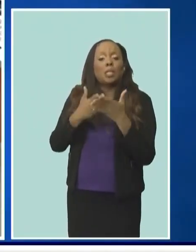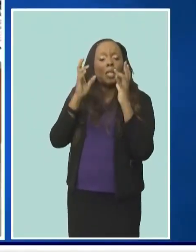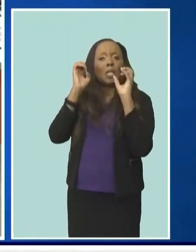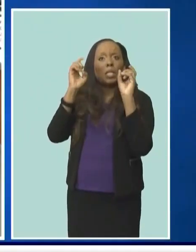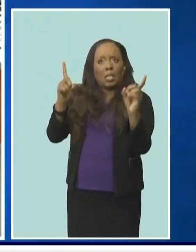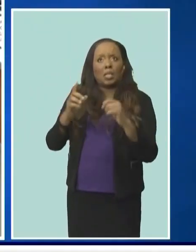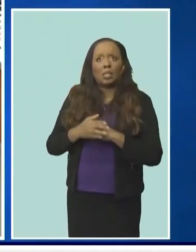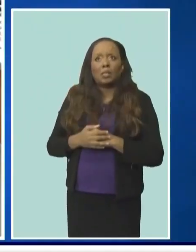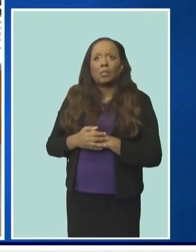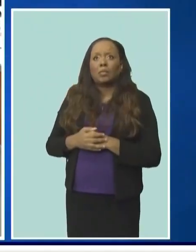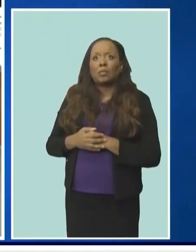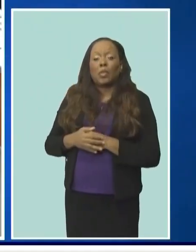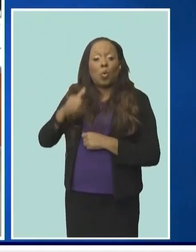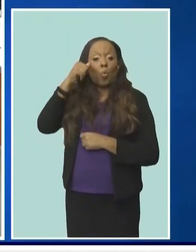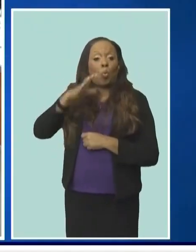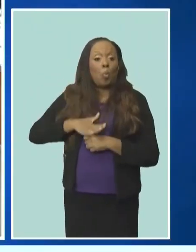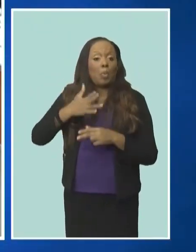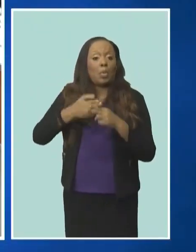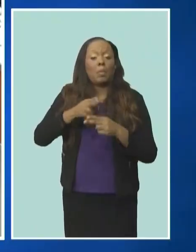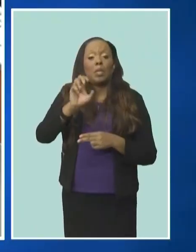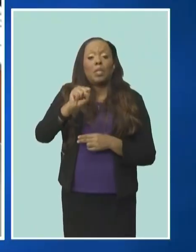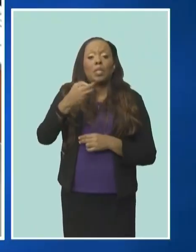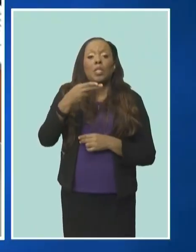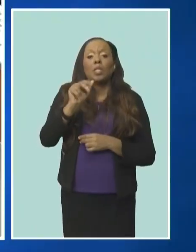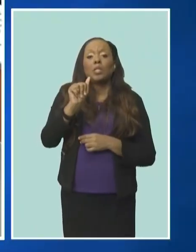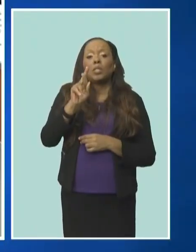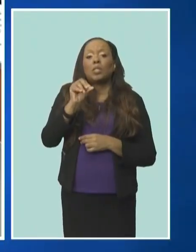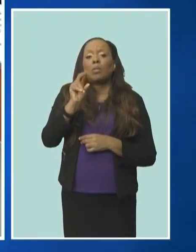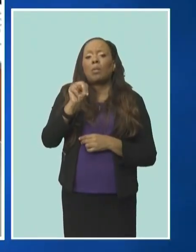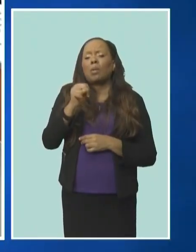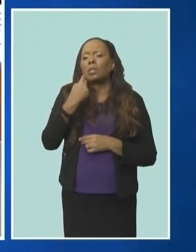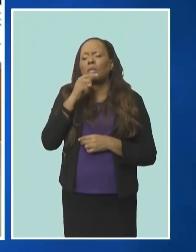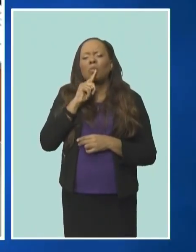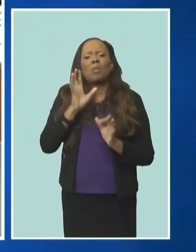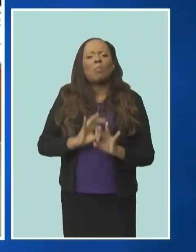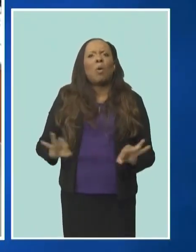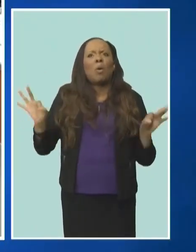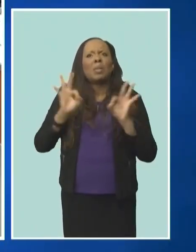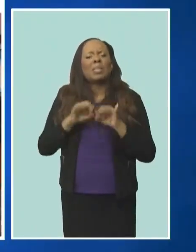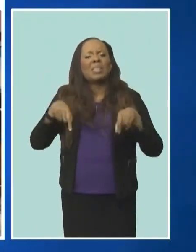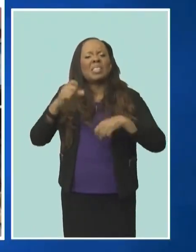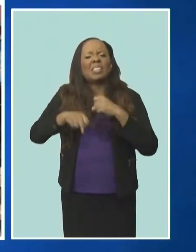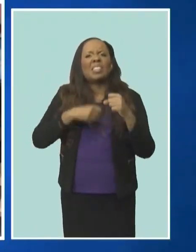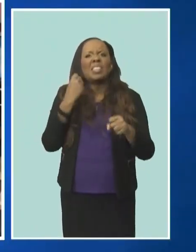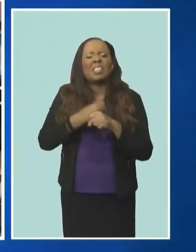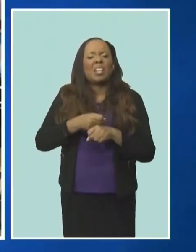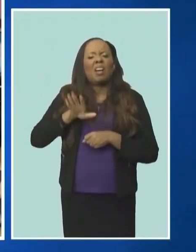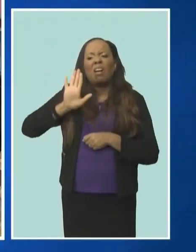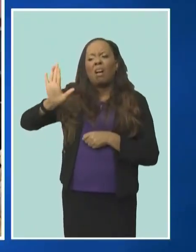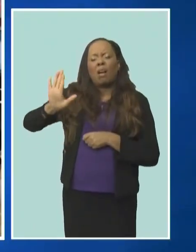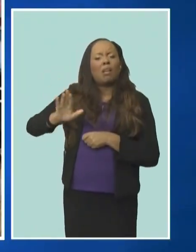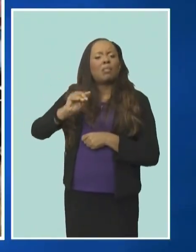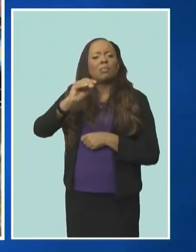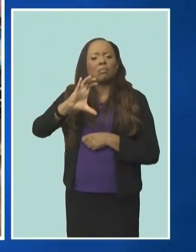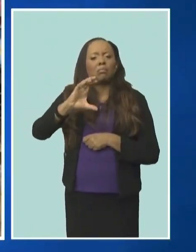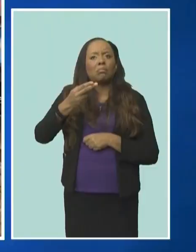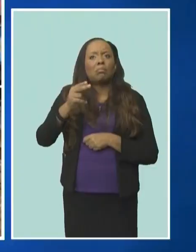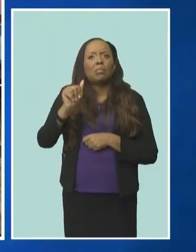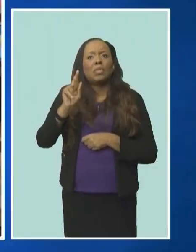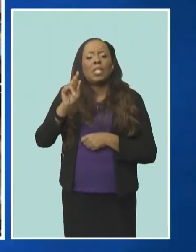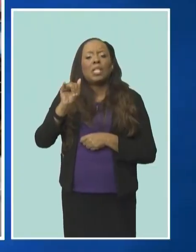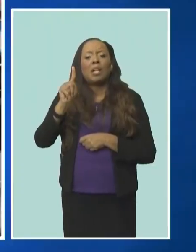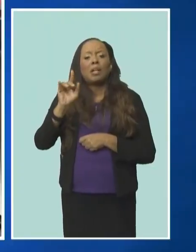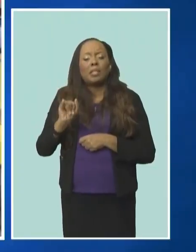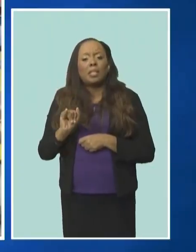Bellamy, giving them the tools to do so is important. This year, Bellamy's Fishers of Men charity partnered with